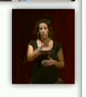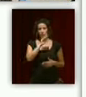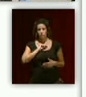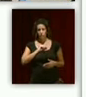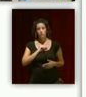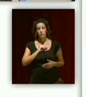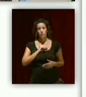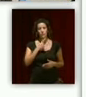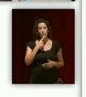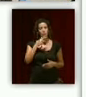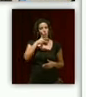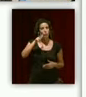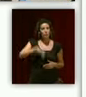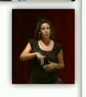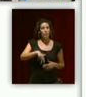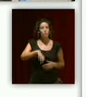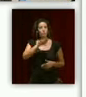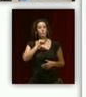found recognizable